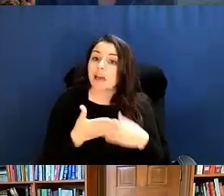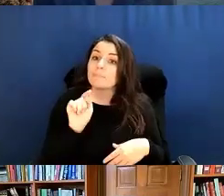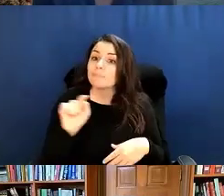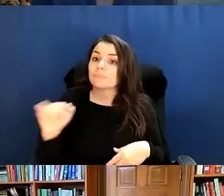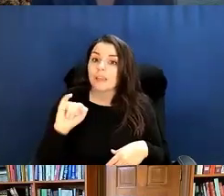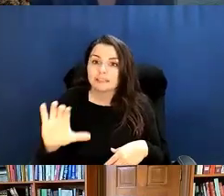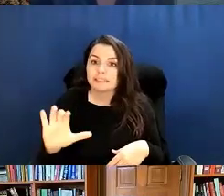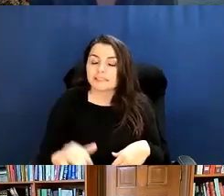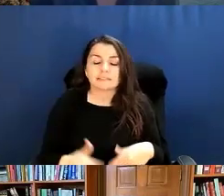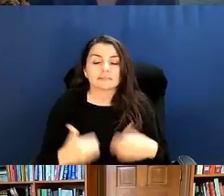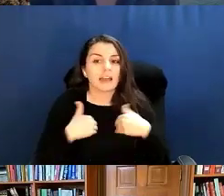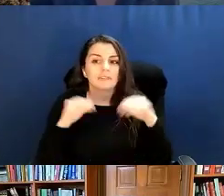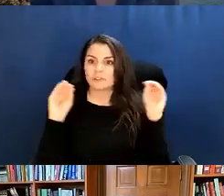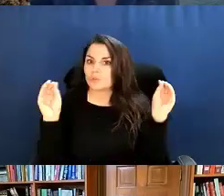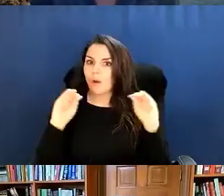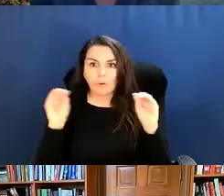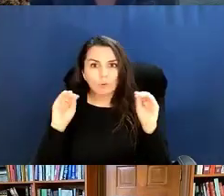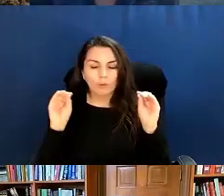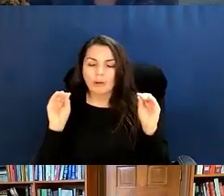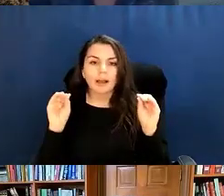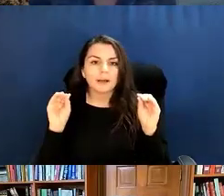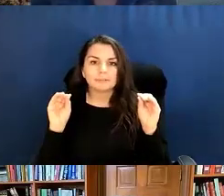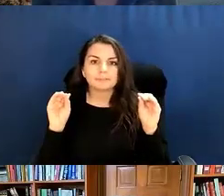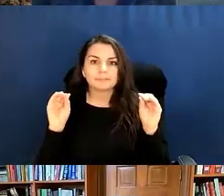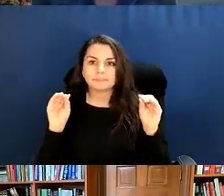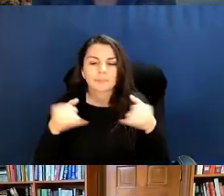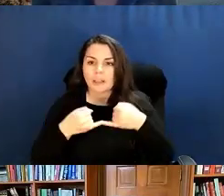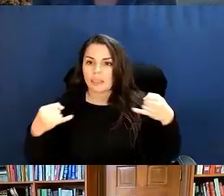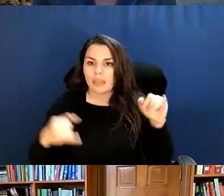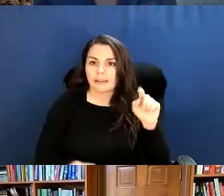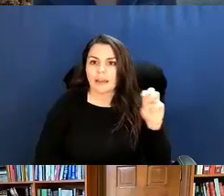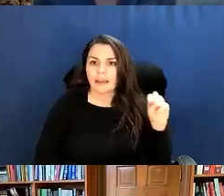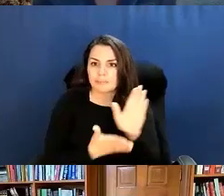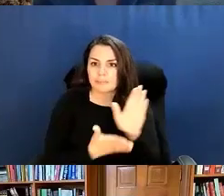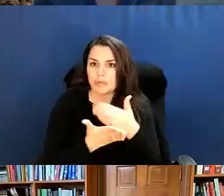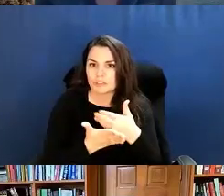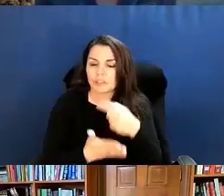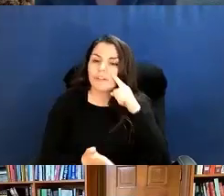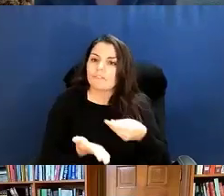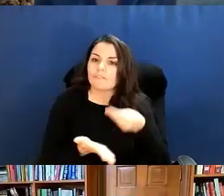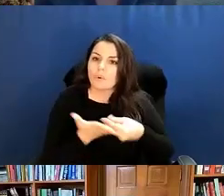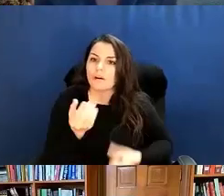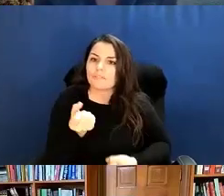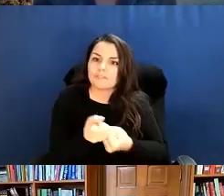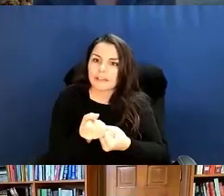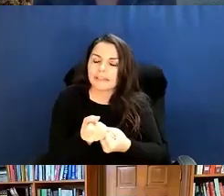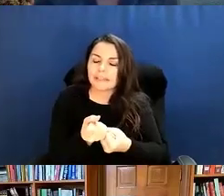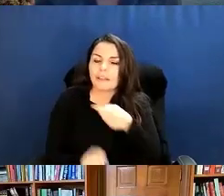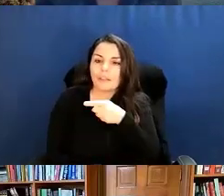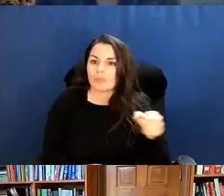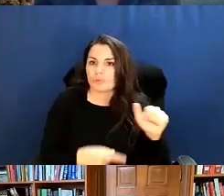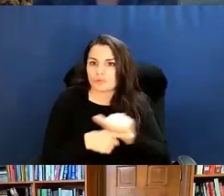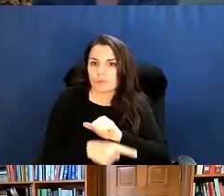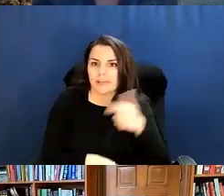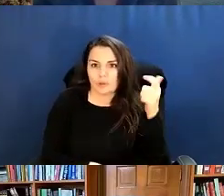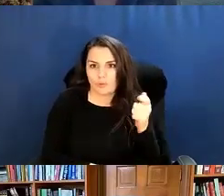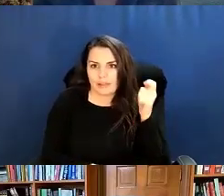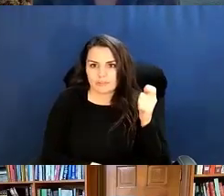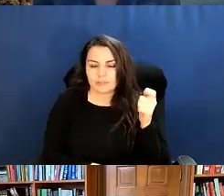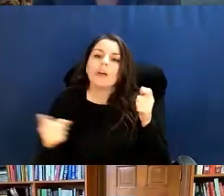used? I'd be happy to answer that. Unfortunately, there isn't any uniform guidance. Each IC